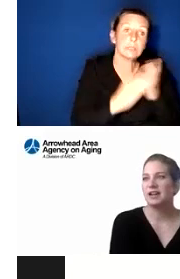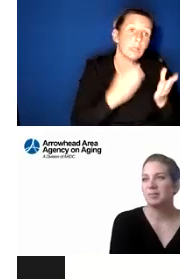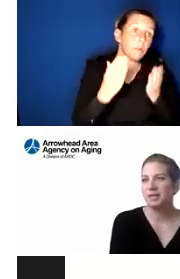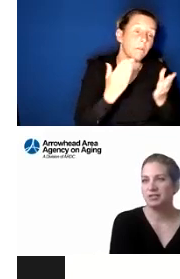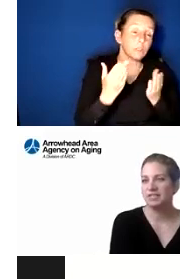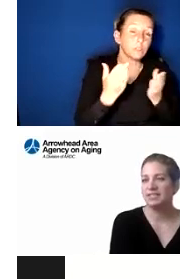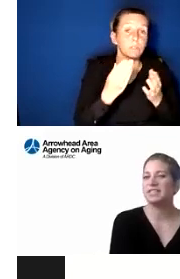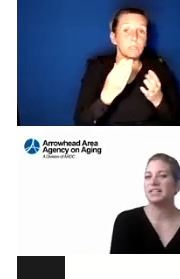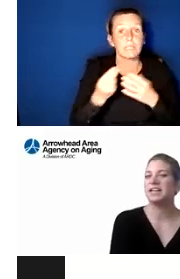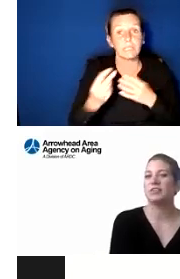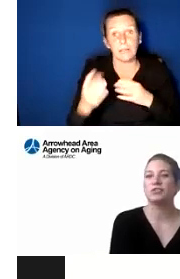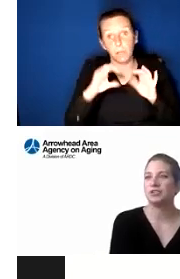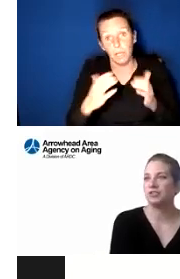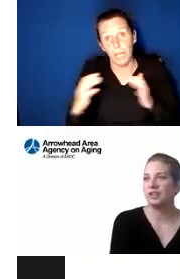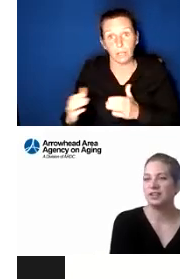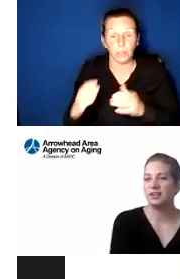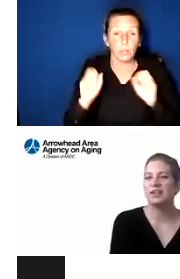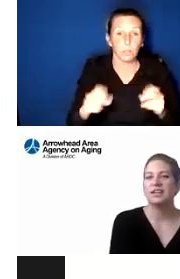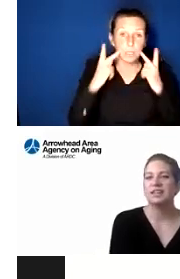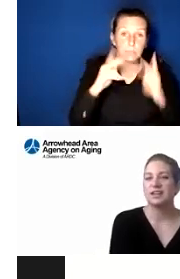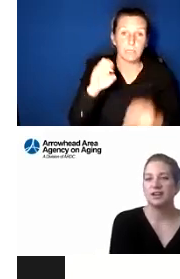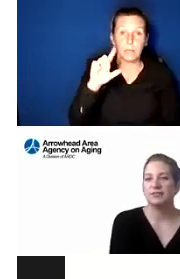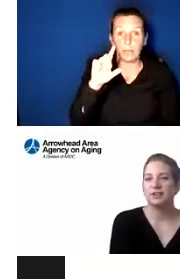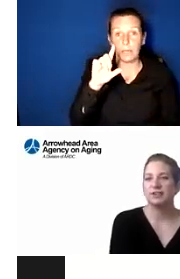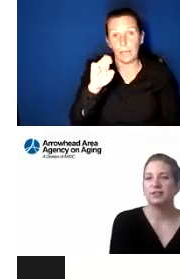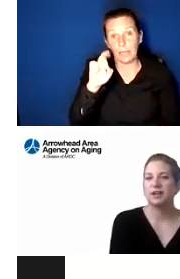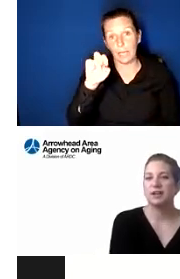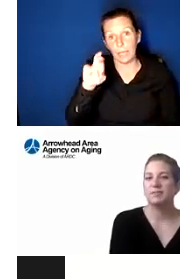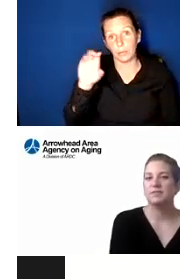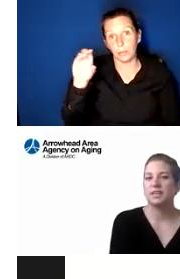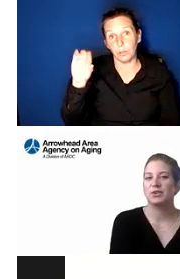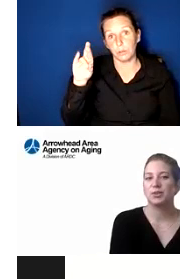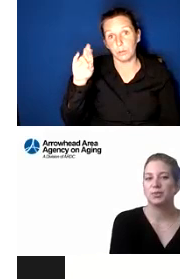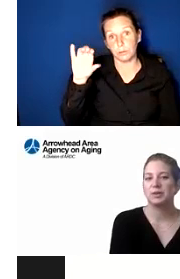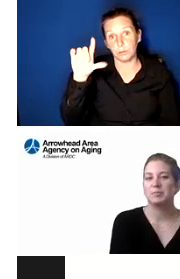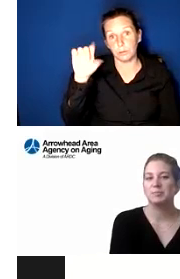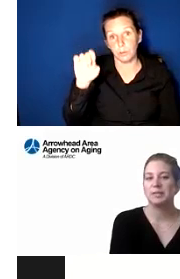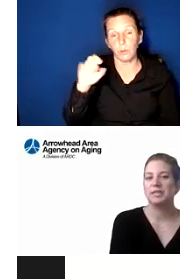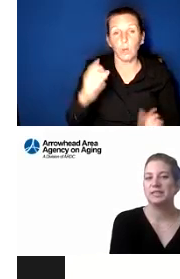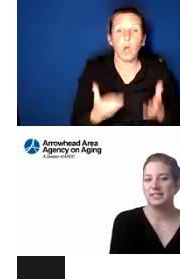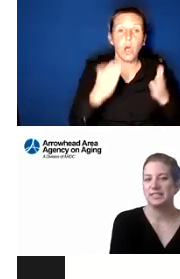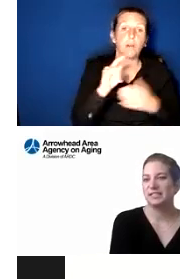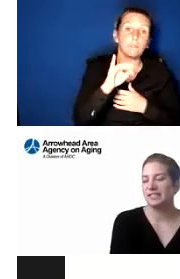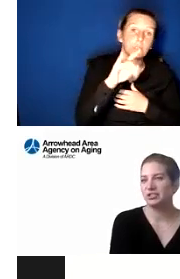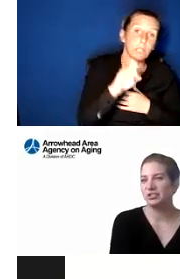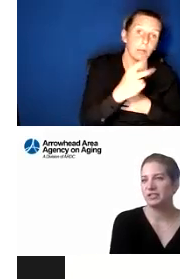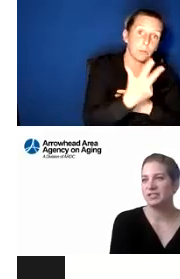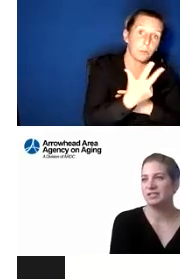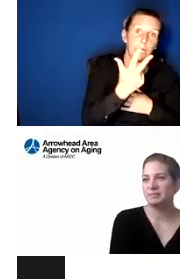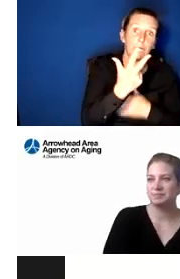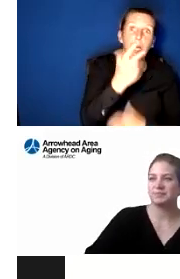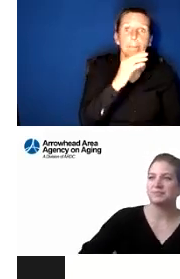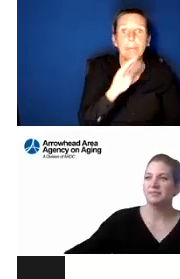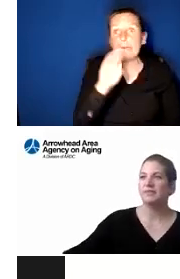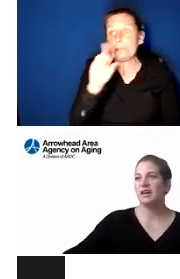categories. As you can see, Elder Circle on there, they offer Title III B, D, and E